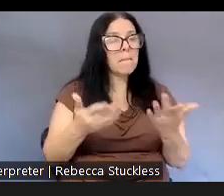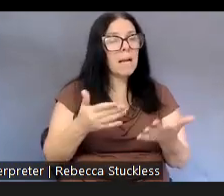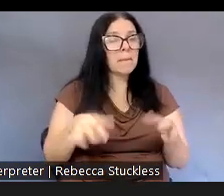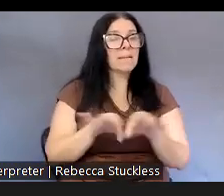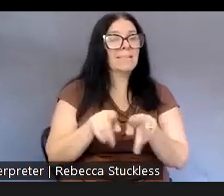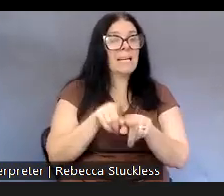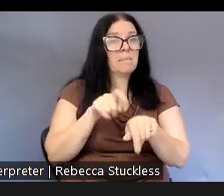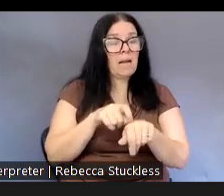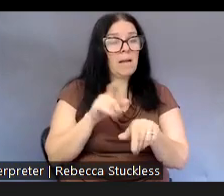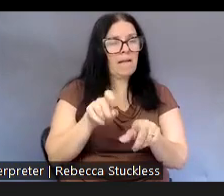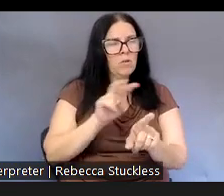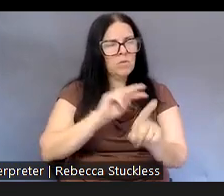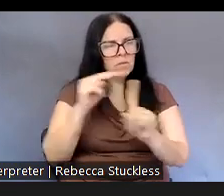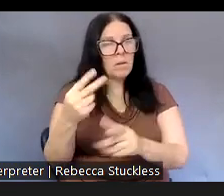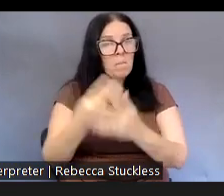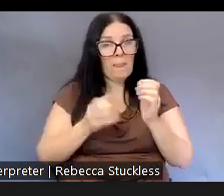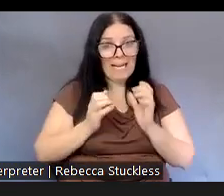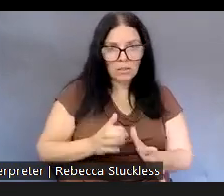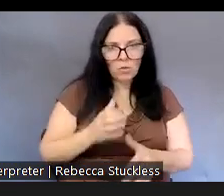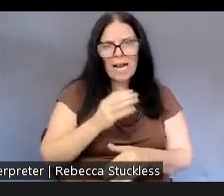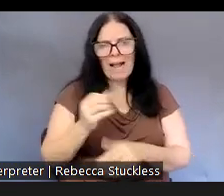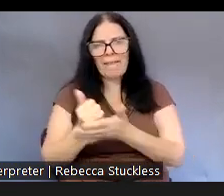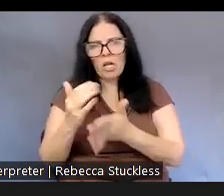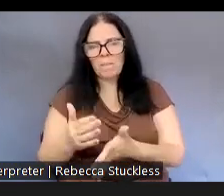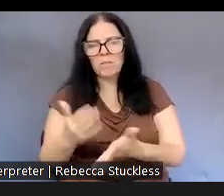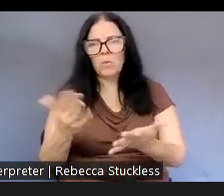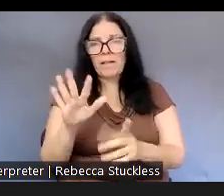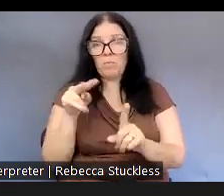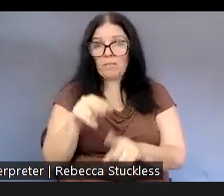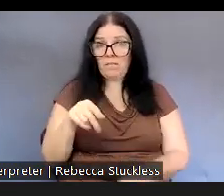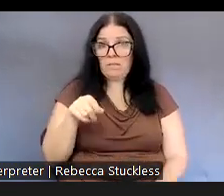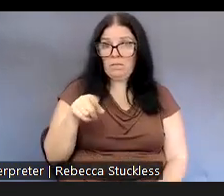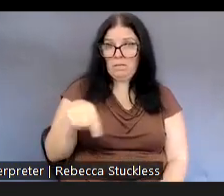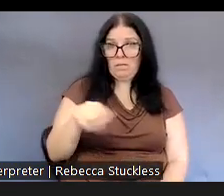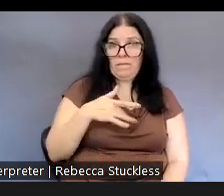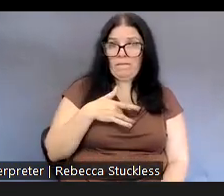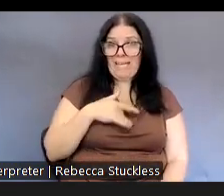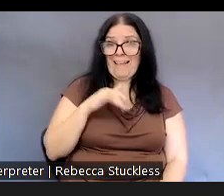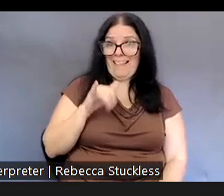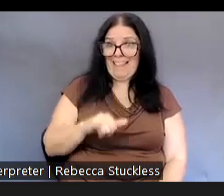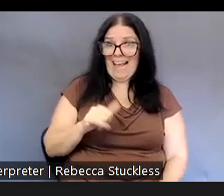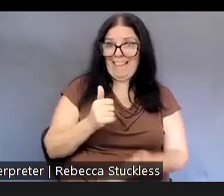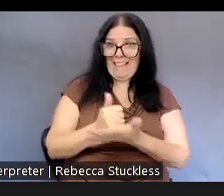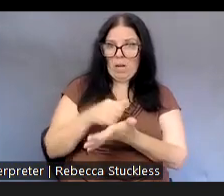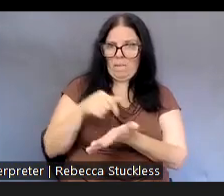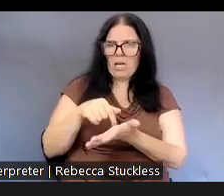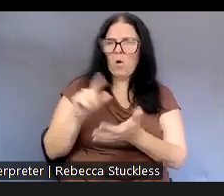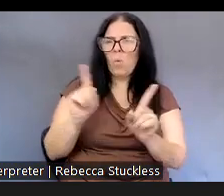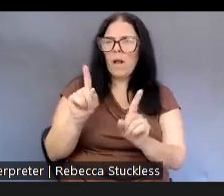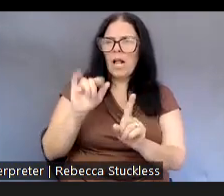and their therapist perspective how and whether the therapy is promoting resilience and self-efficacy.